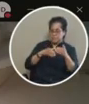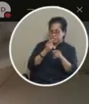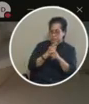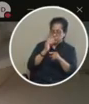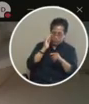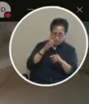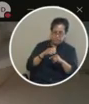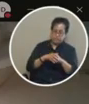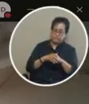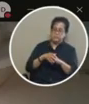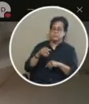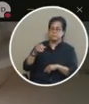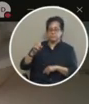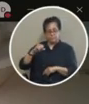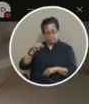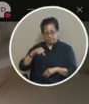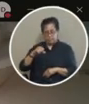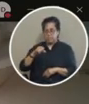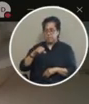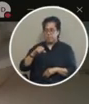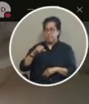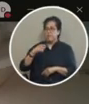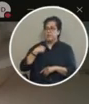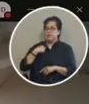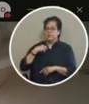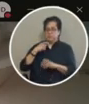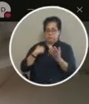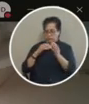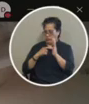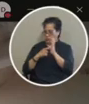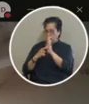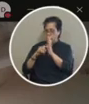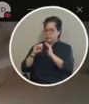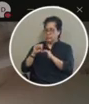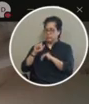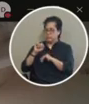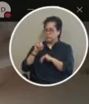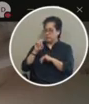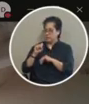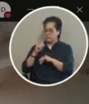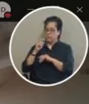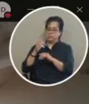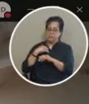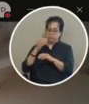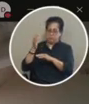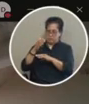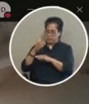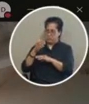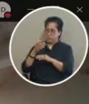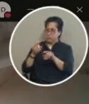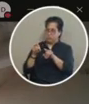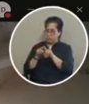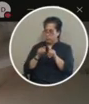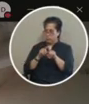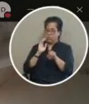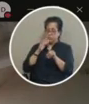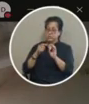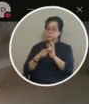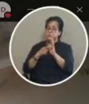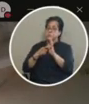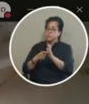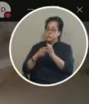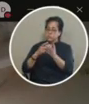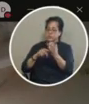correct? Yes, and I gave my slides earlier, and I will be going through my presentation, a quarterly update as well, to show you